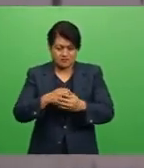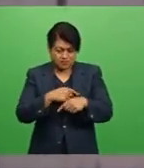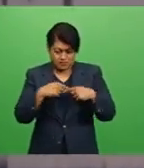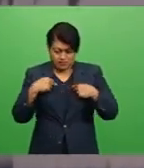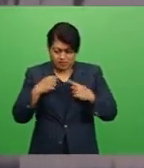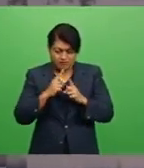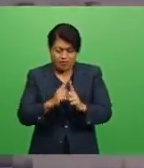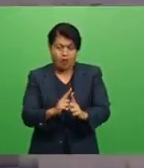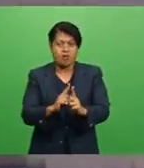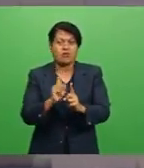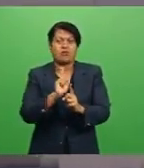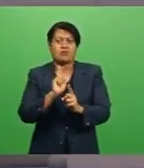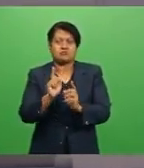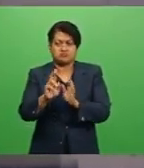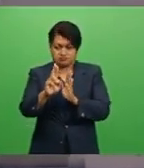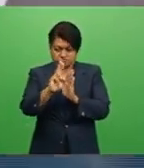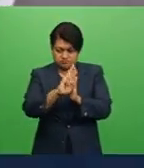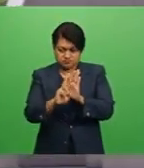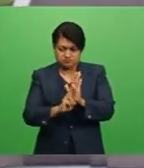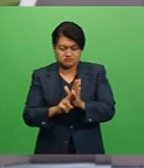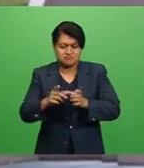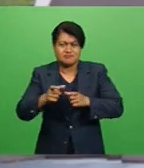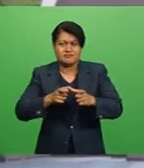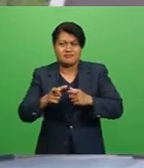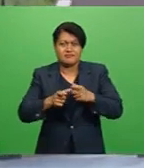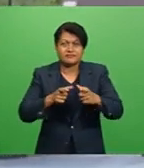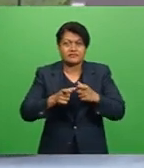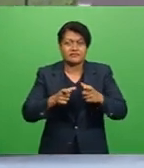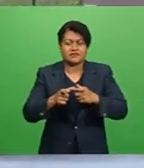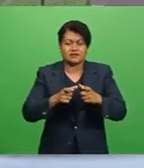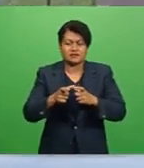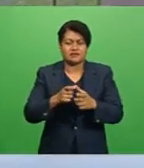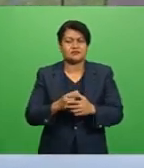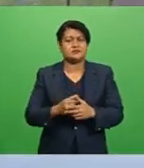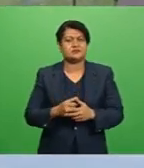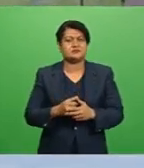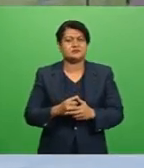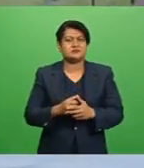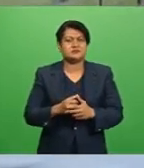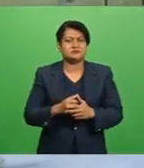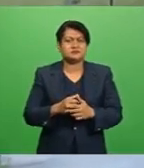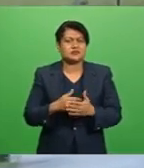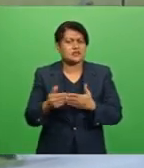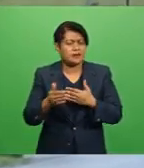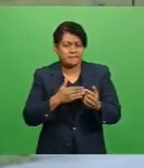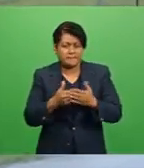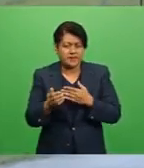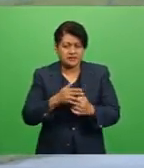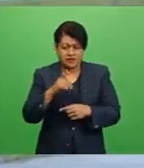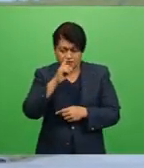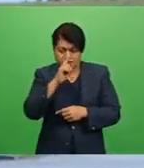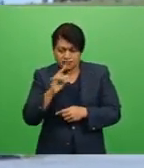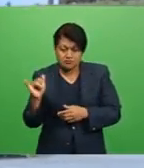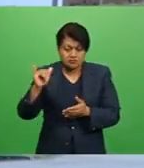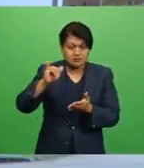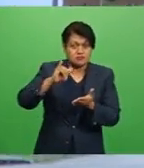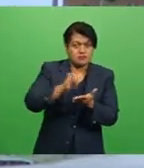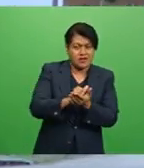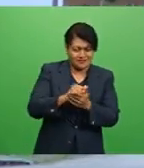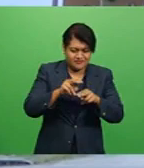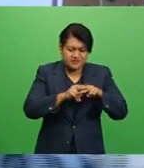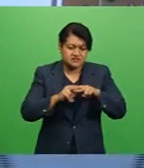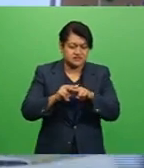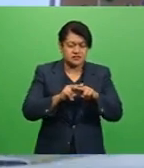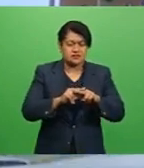countries. Number one, we have to have very good surveillance. So our surveillance is actually making sure that even though the people coming back into Fiji, they have to have